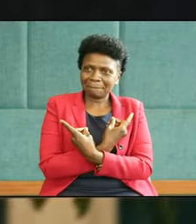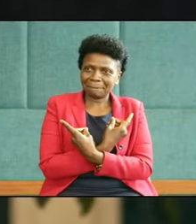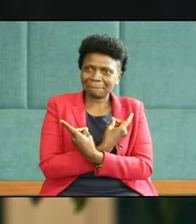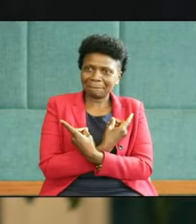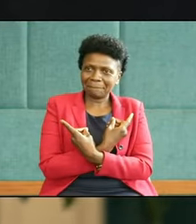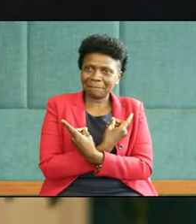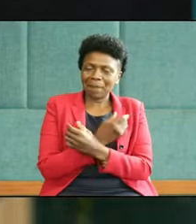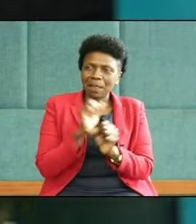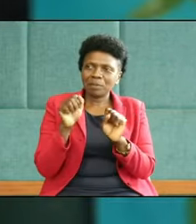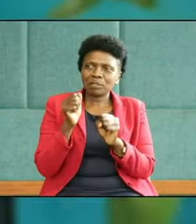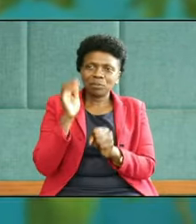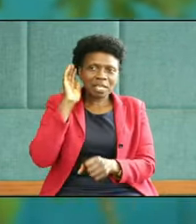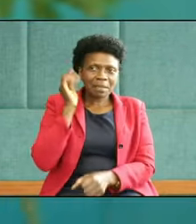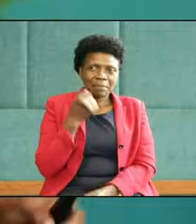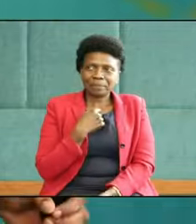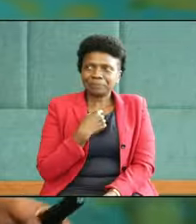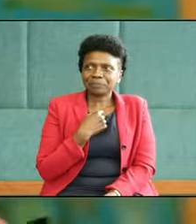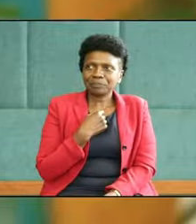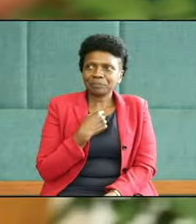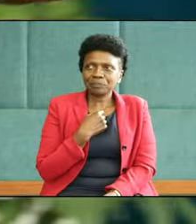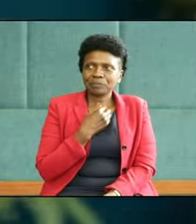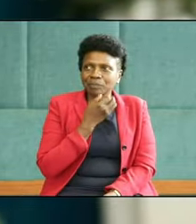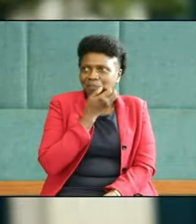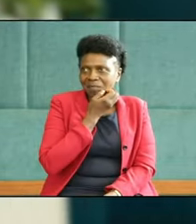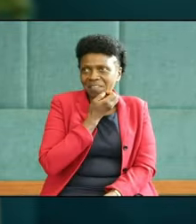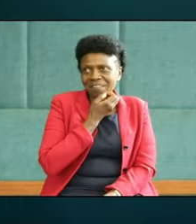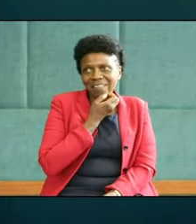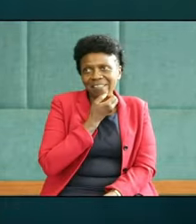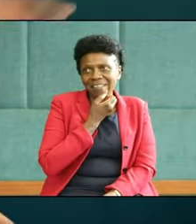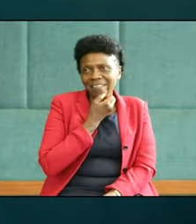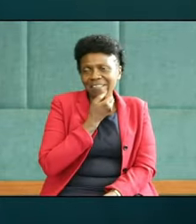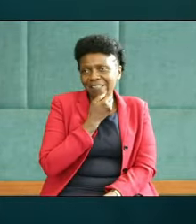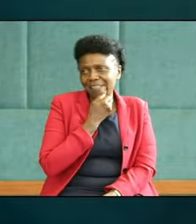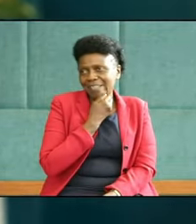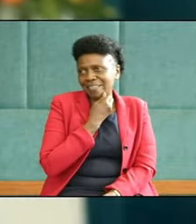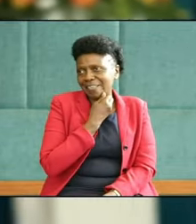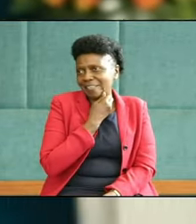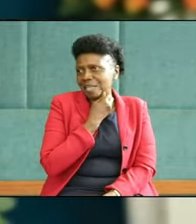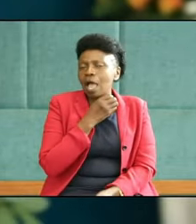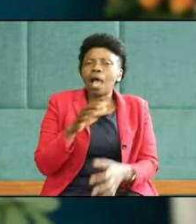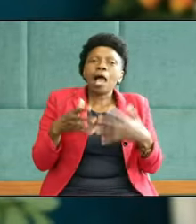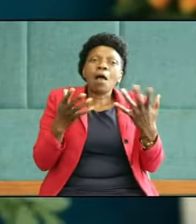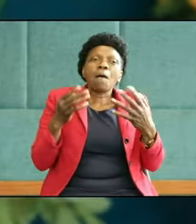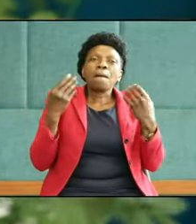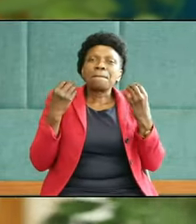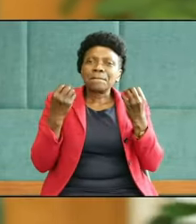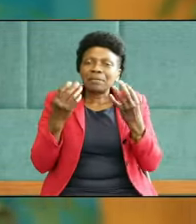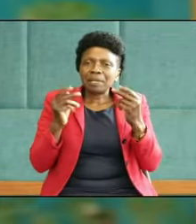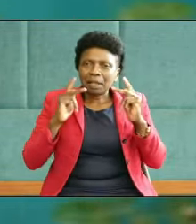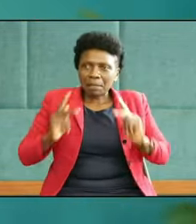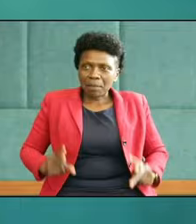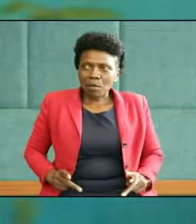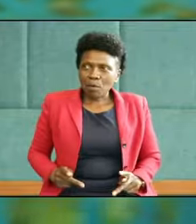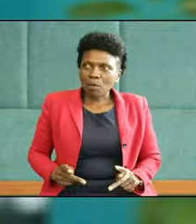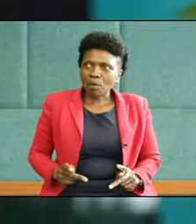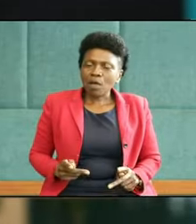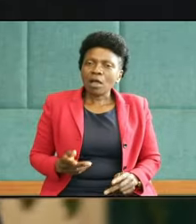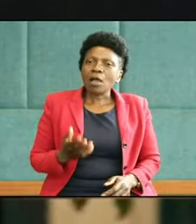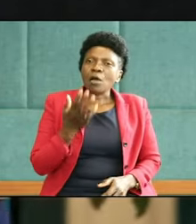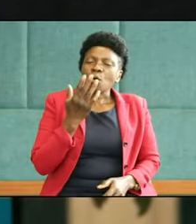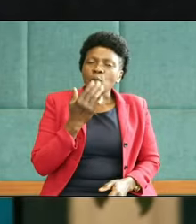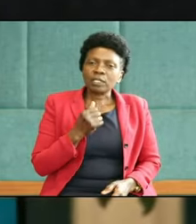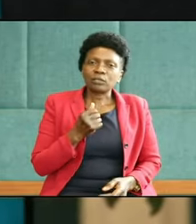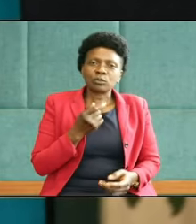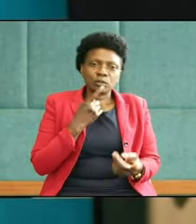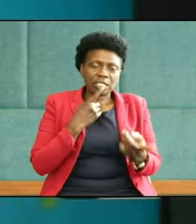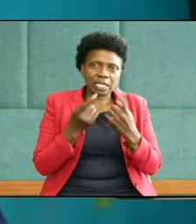hear me? All the sweating I've sweat, this is your response? How many persons want to make God smile? I want to